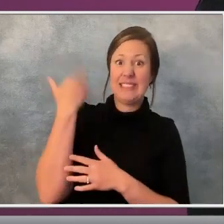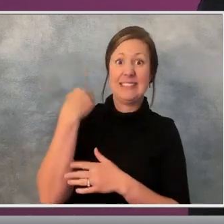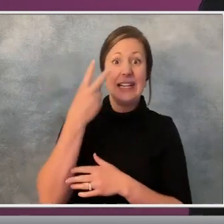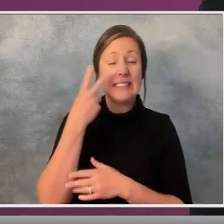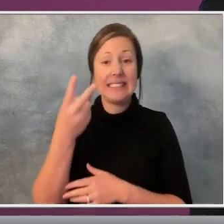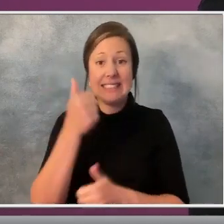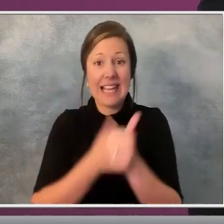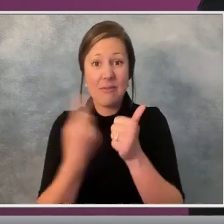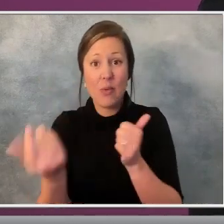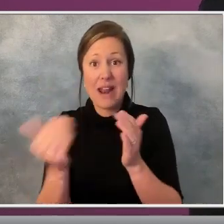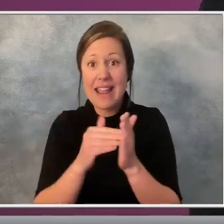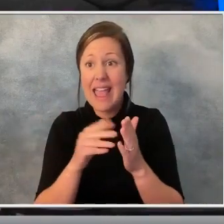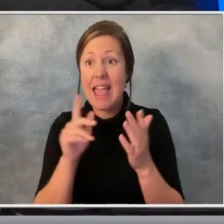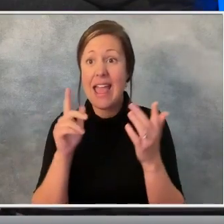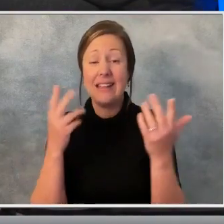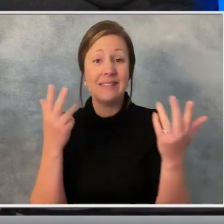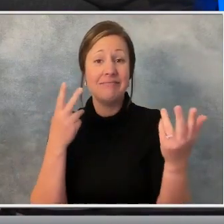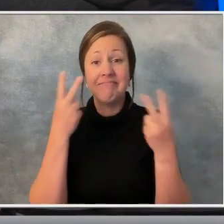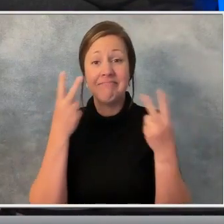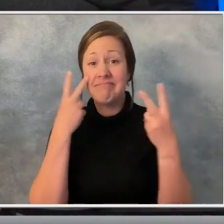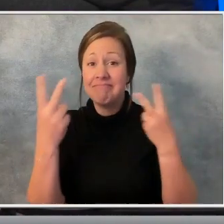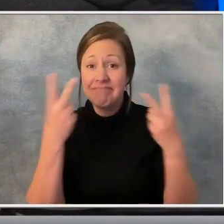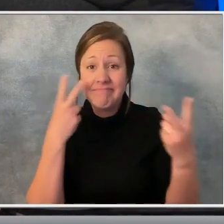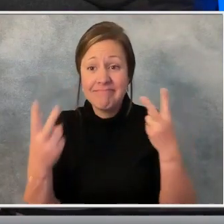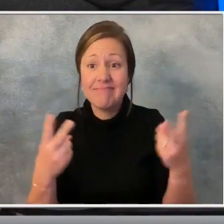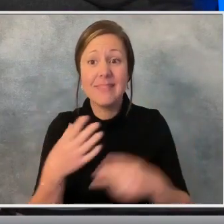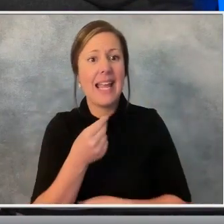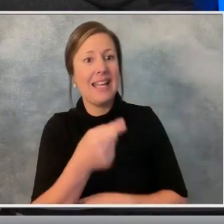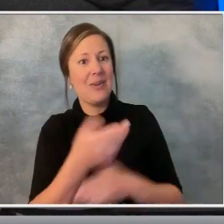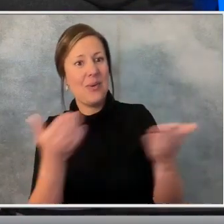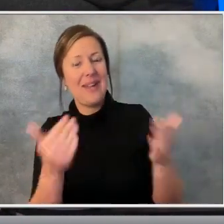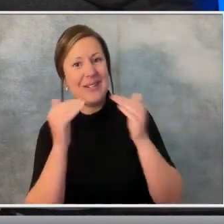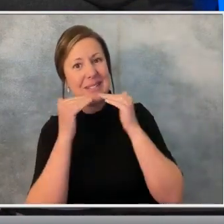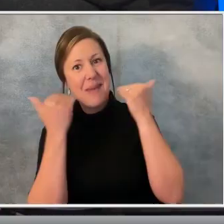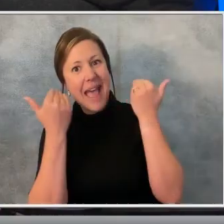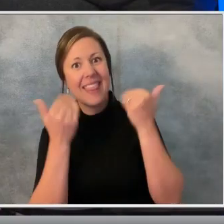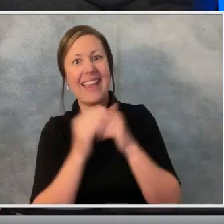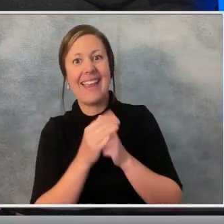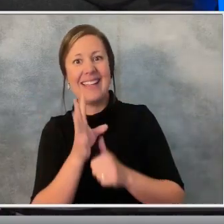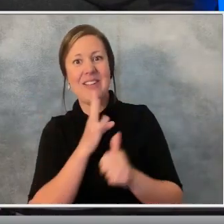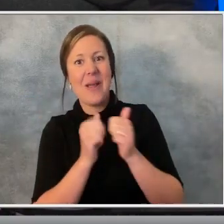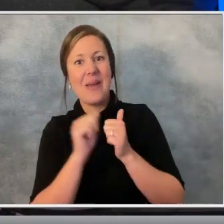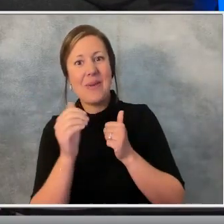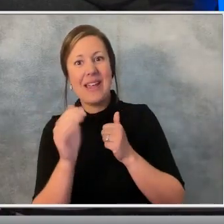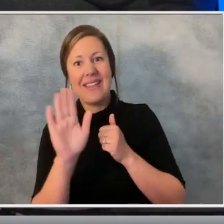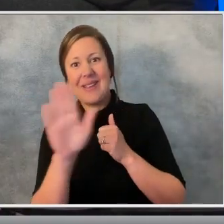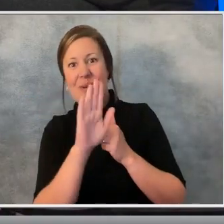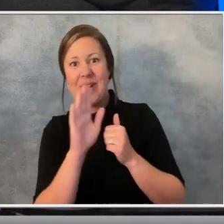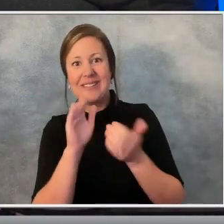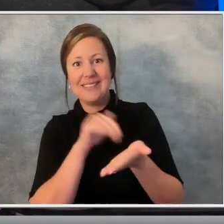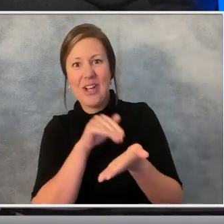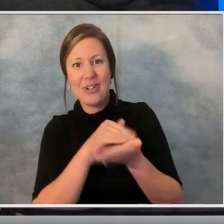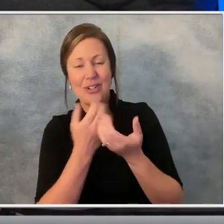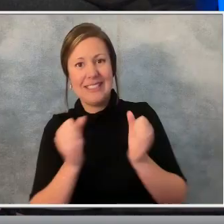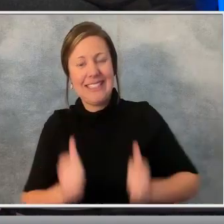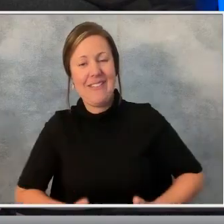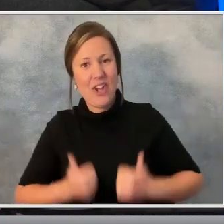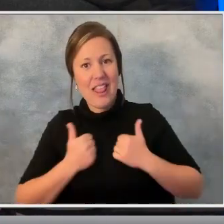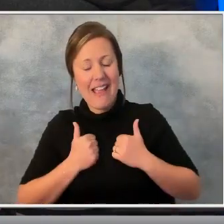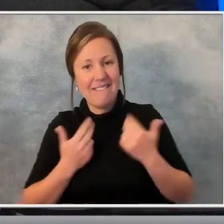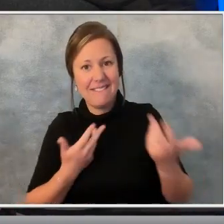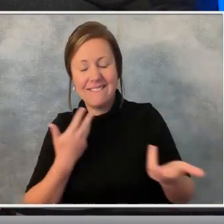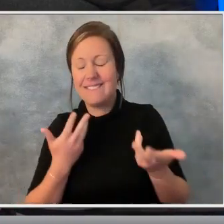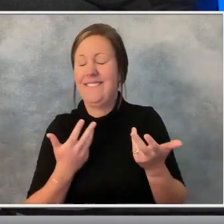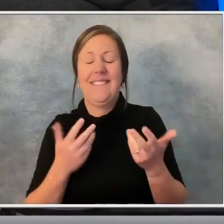air for me. And you're sitting here smiling, yes, talking to 2 of the doctors that saved your life. It's remarkable. Were you aware of any heart